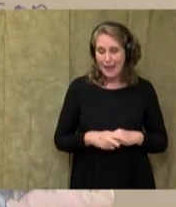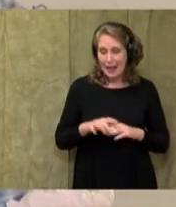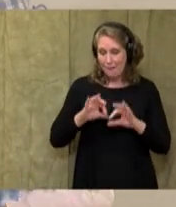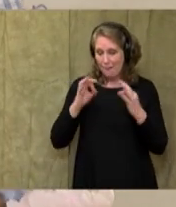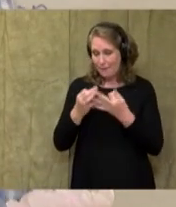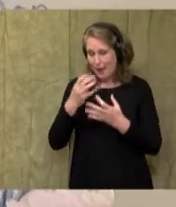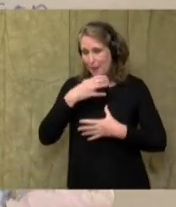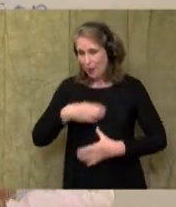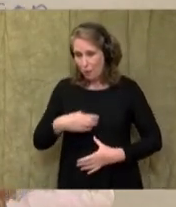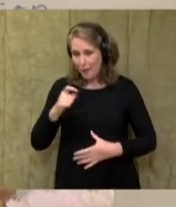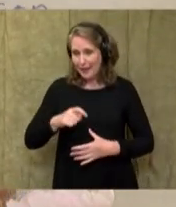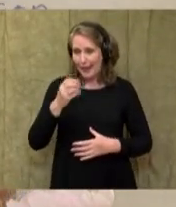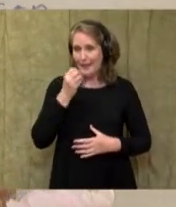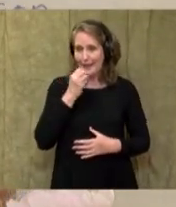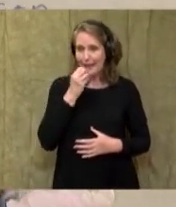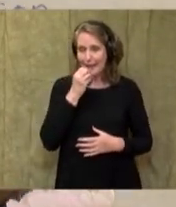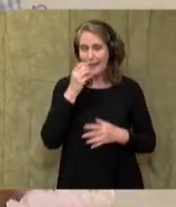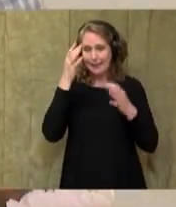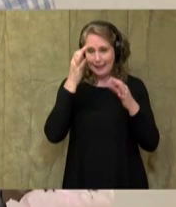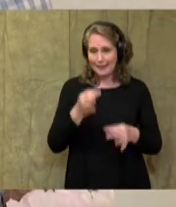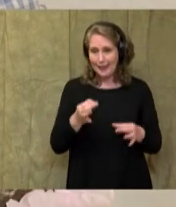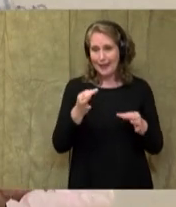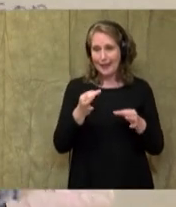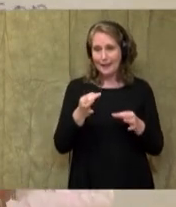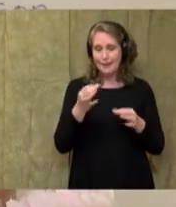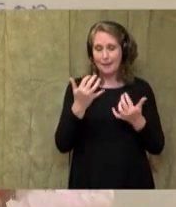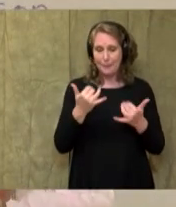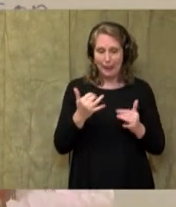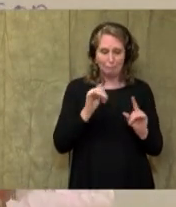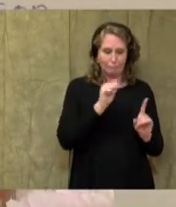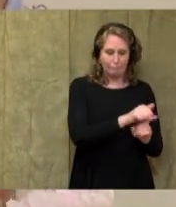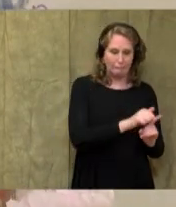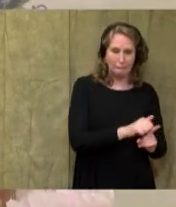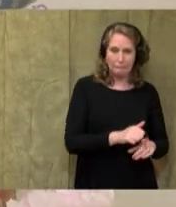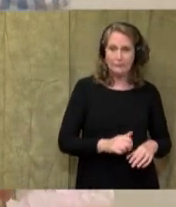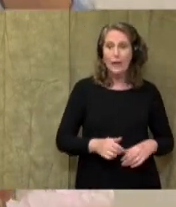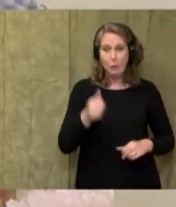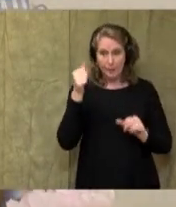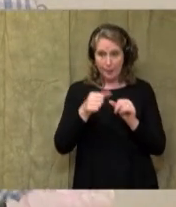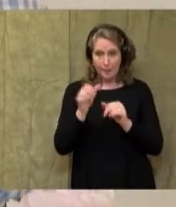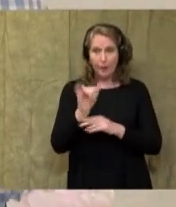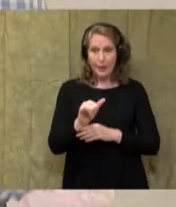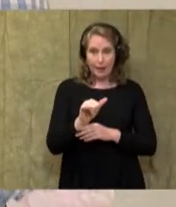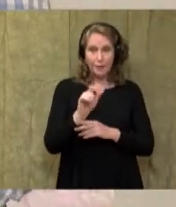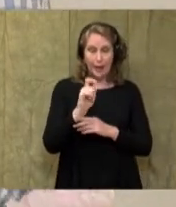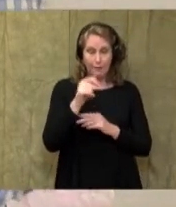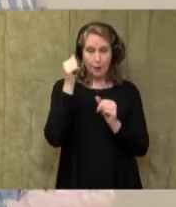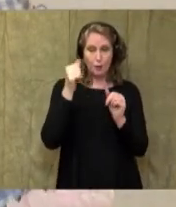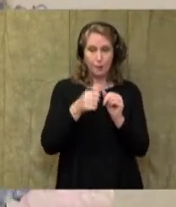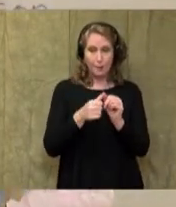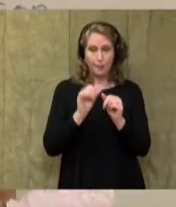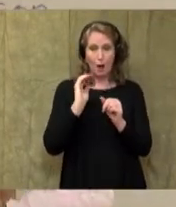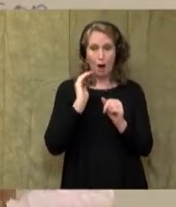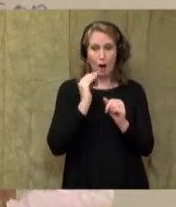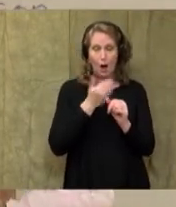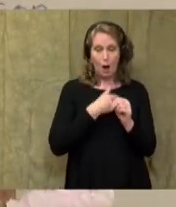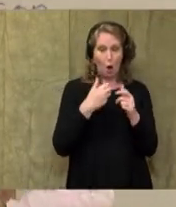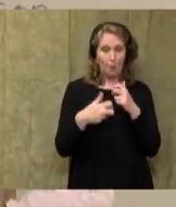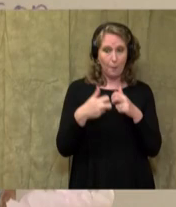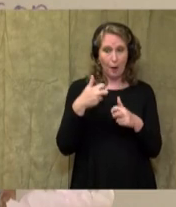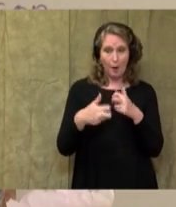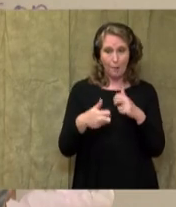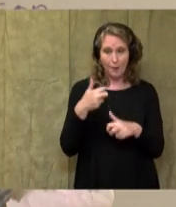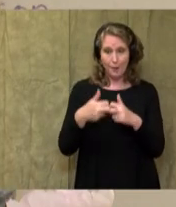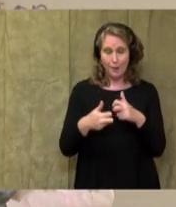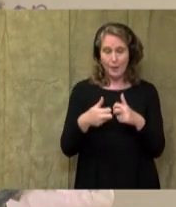hungry, they needed to eat, and they decided to play some tricks. Keep that in mind because we have to remember our